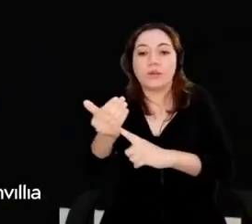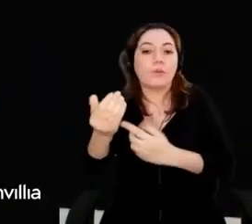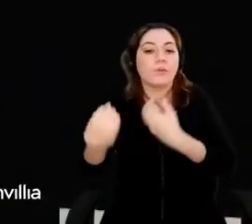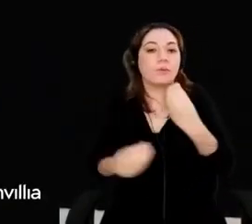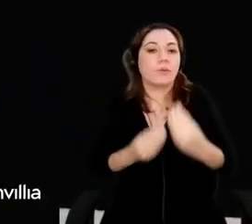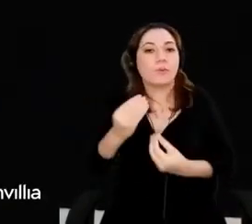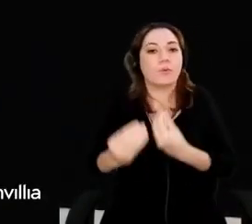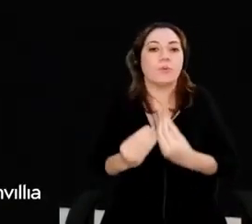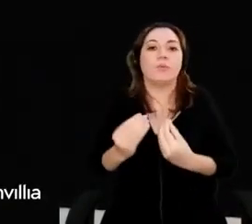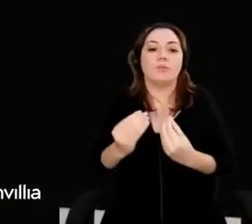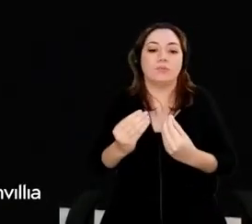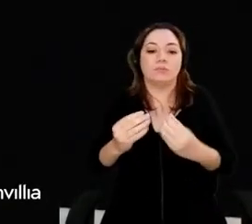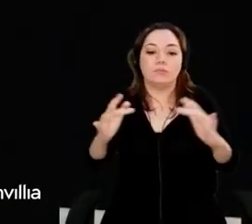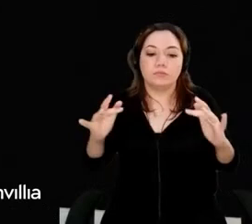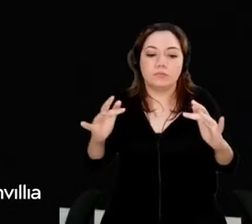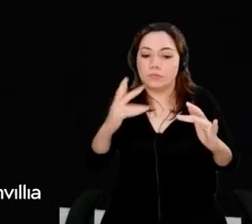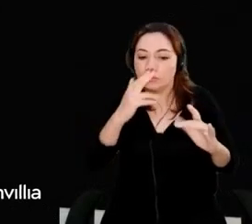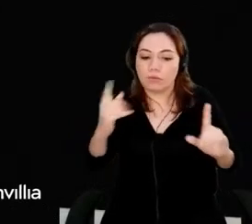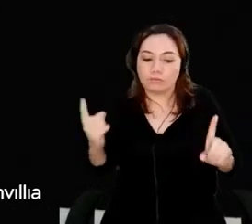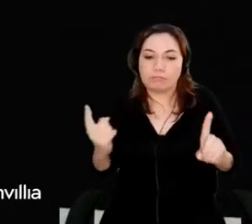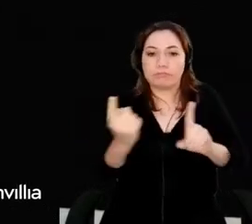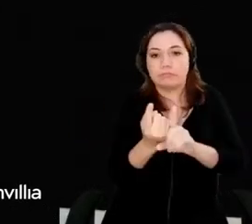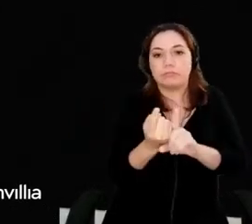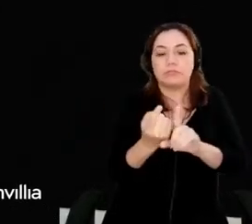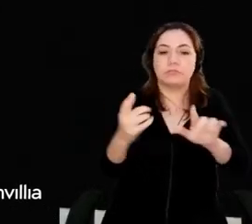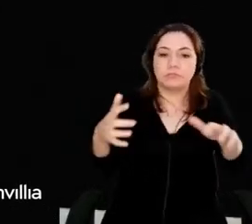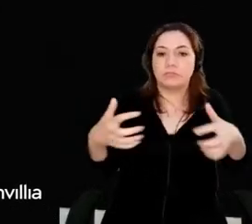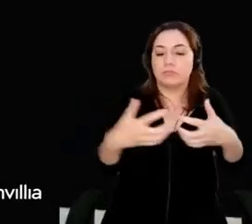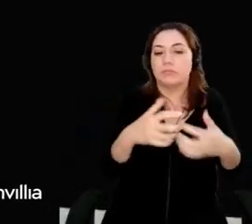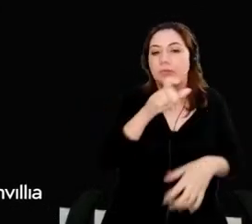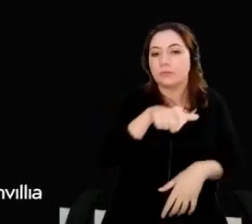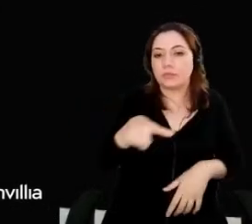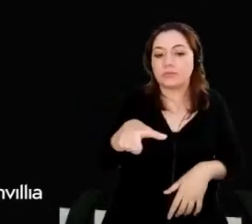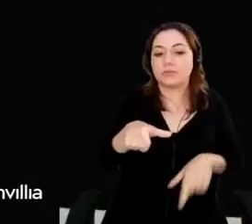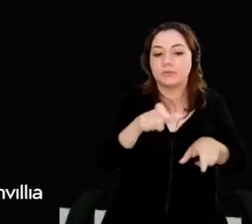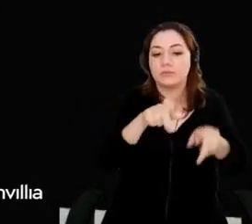several amazing companies who are experts.